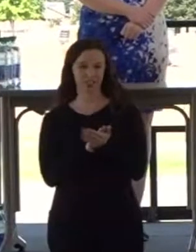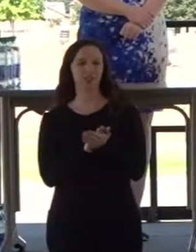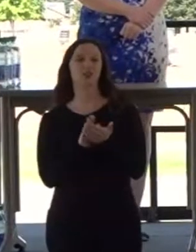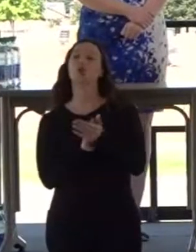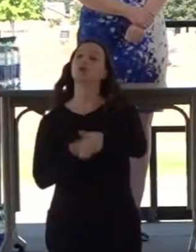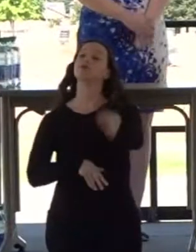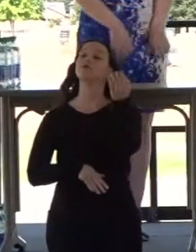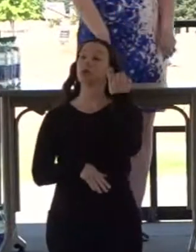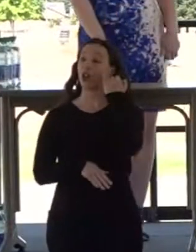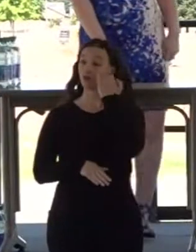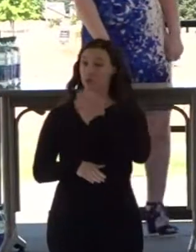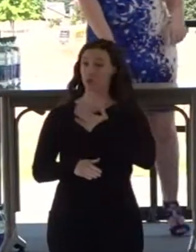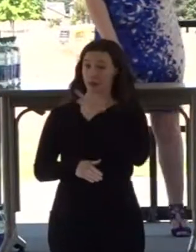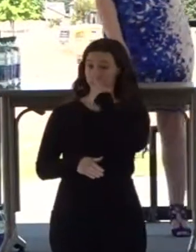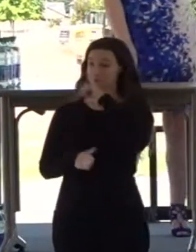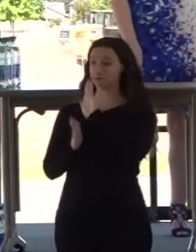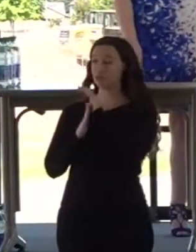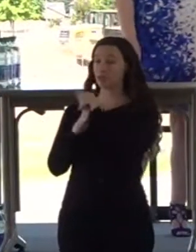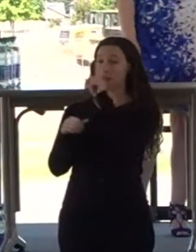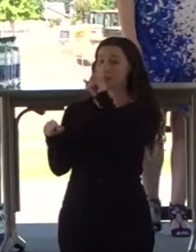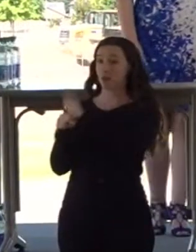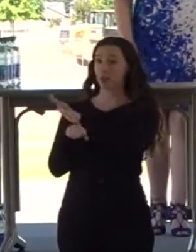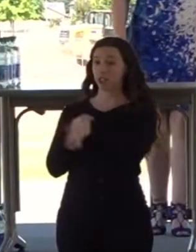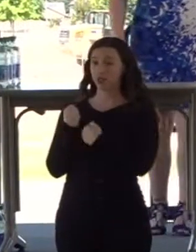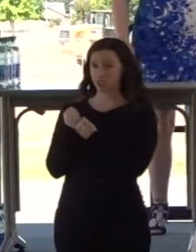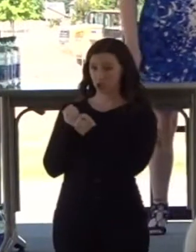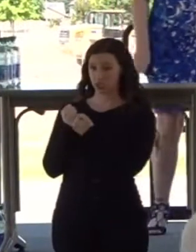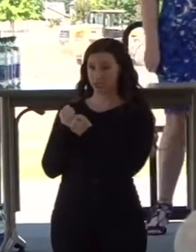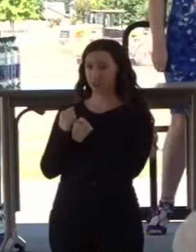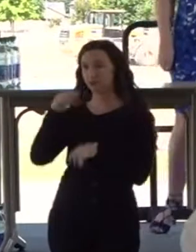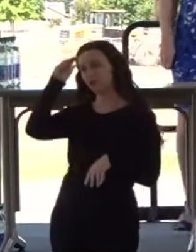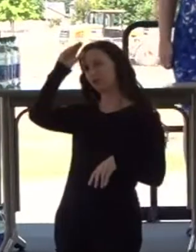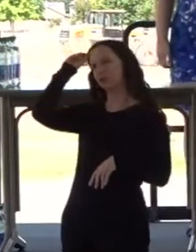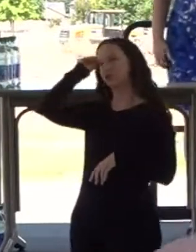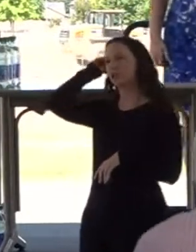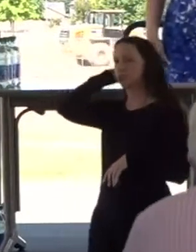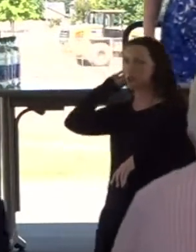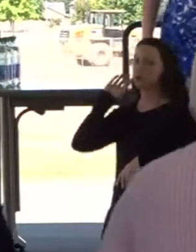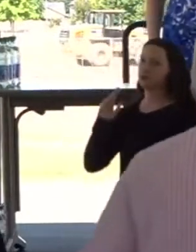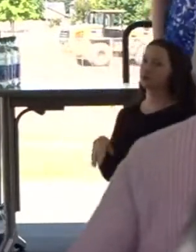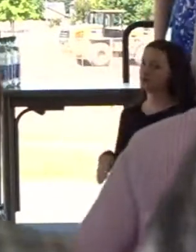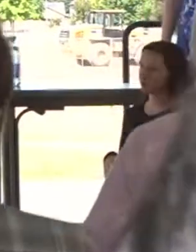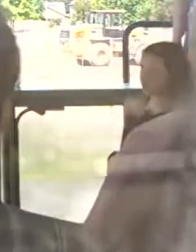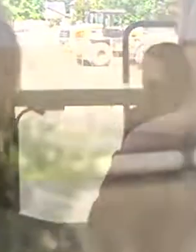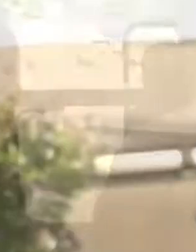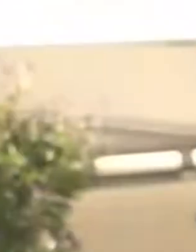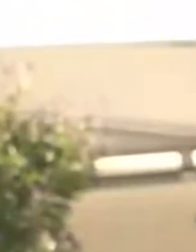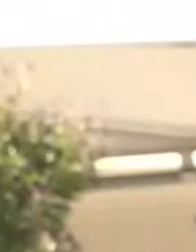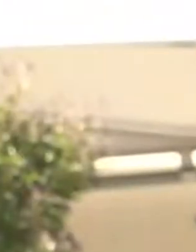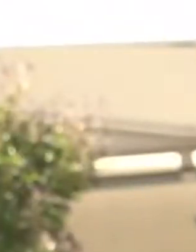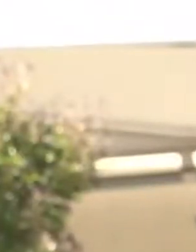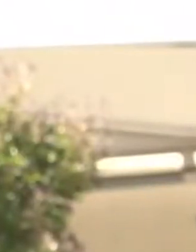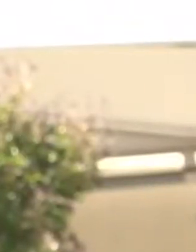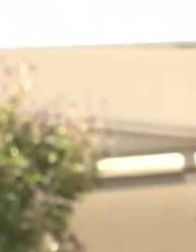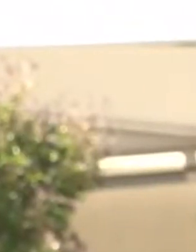So if you will please lead us in the Pledge of Allegiance. And if you'll all stand. Please stand.